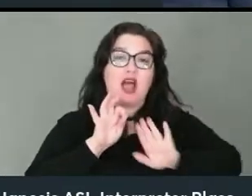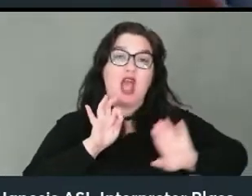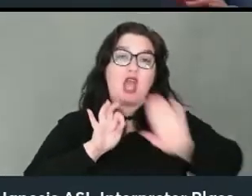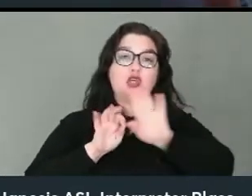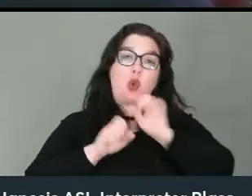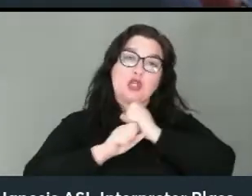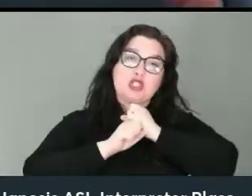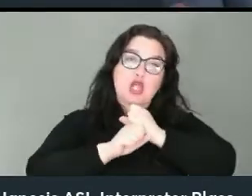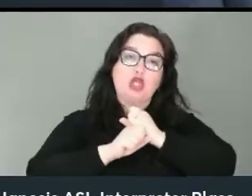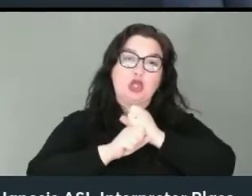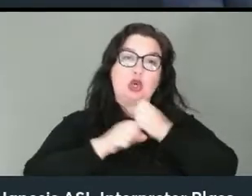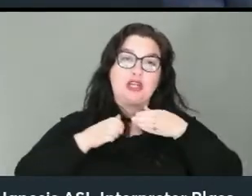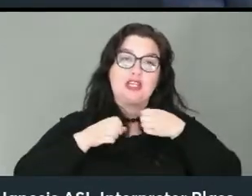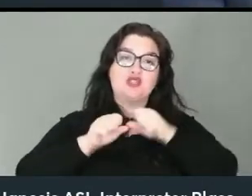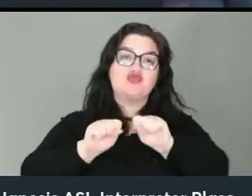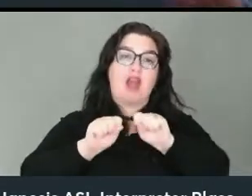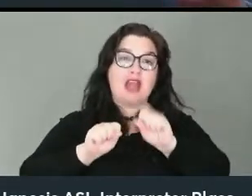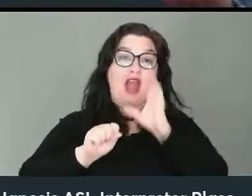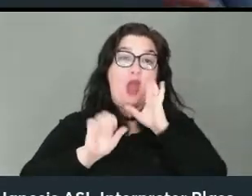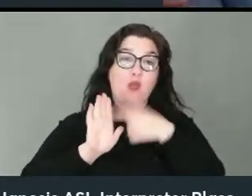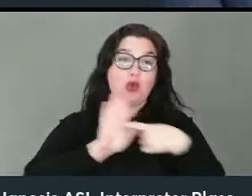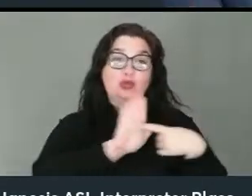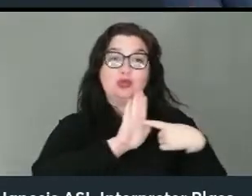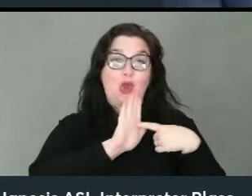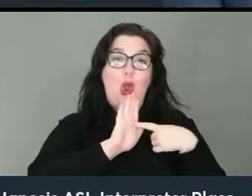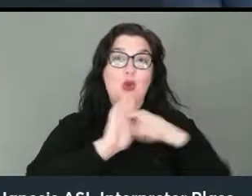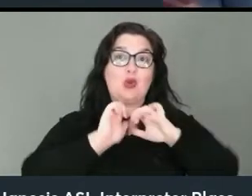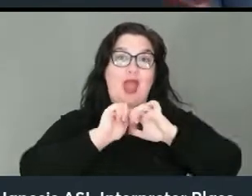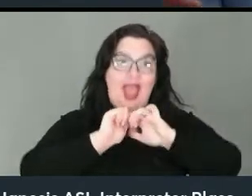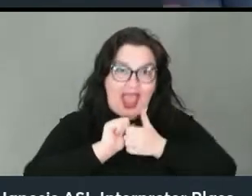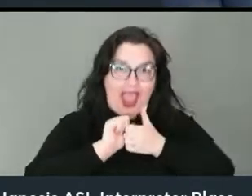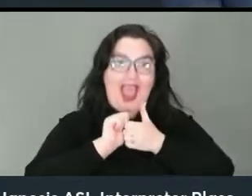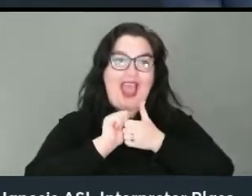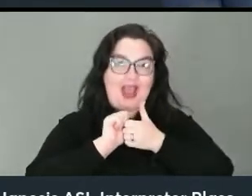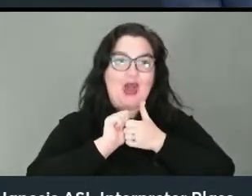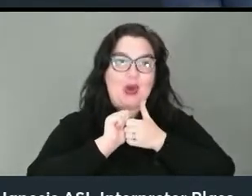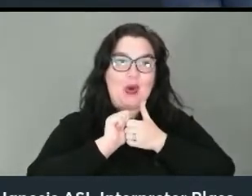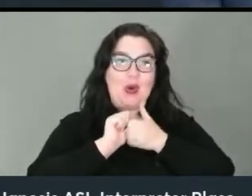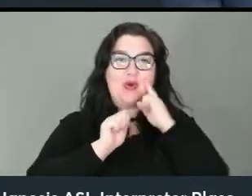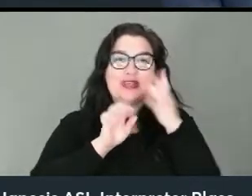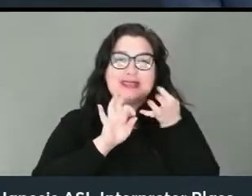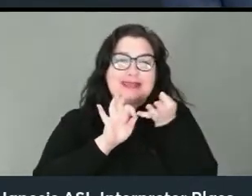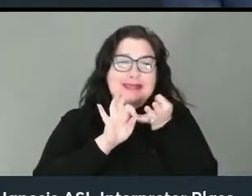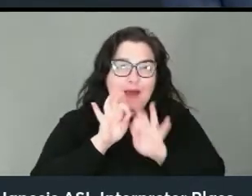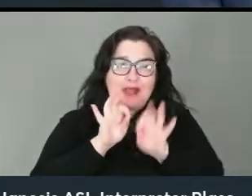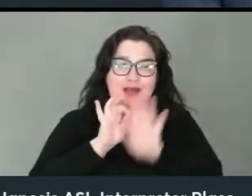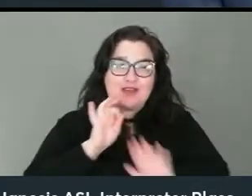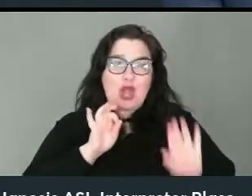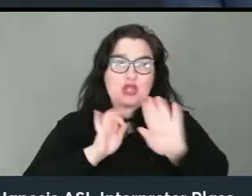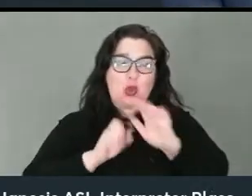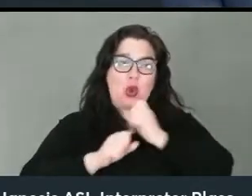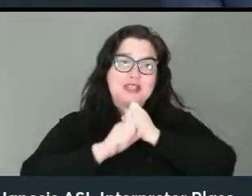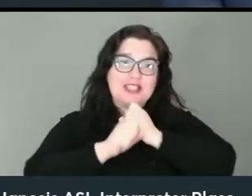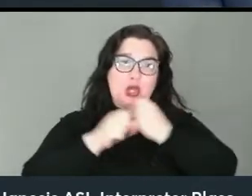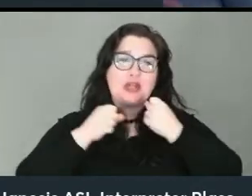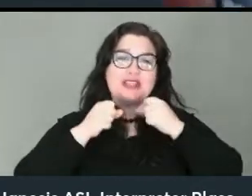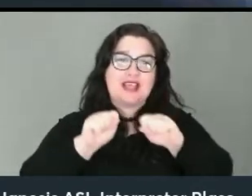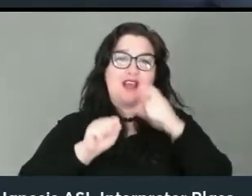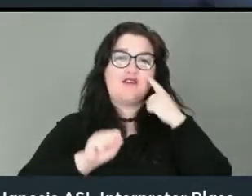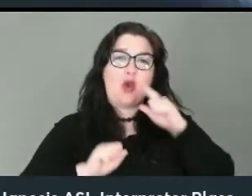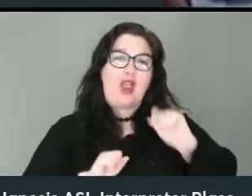demo is exactly how. I'm going to show you exactly how this is a simplifier for your security strategy in